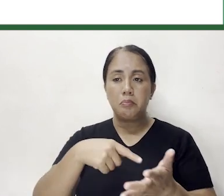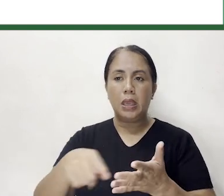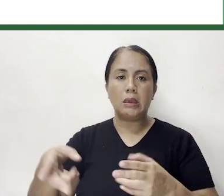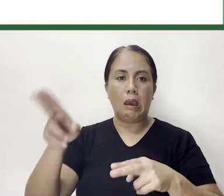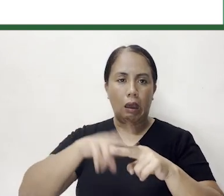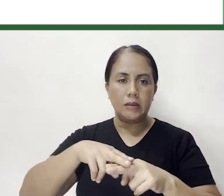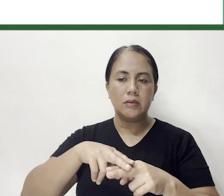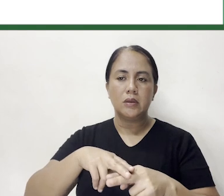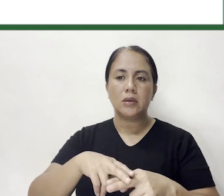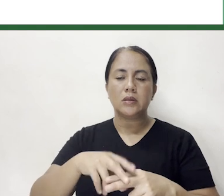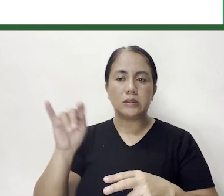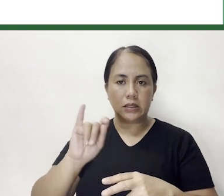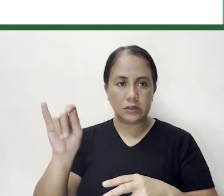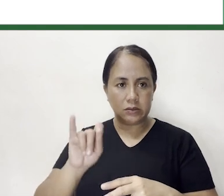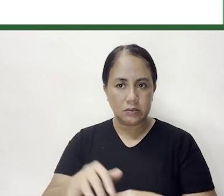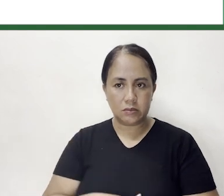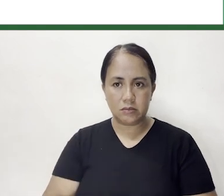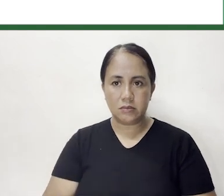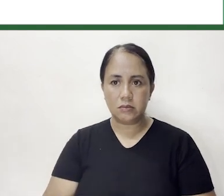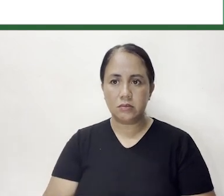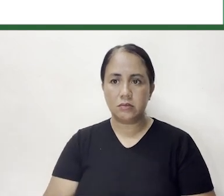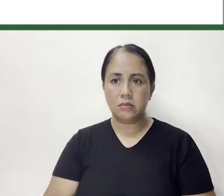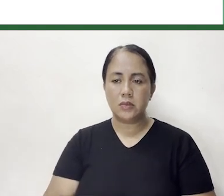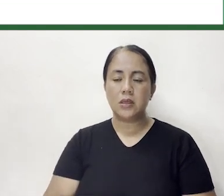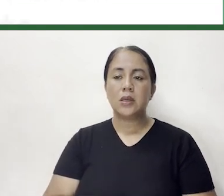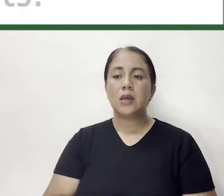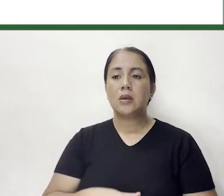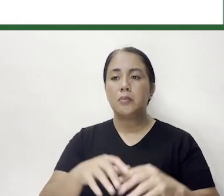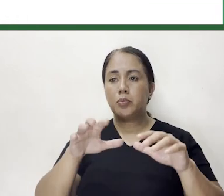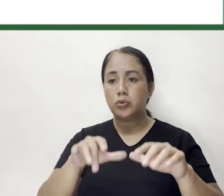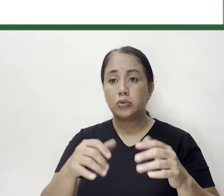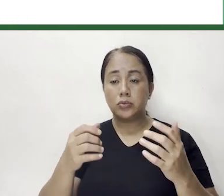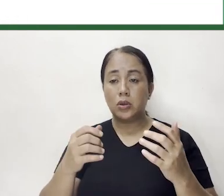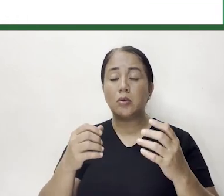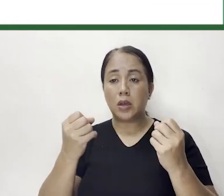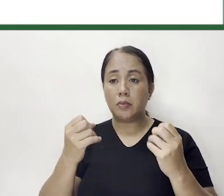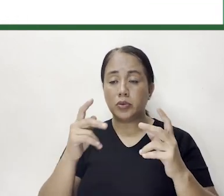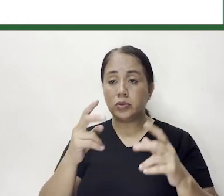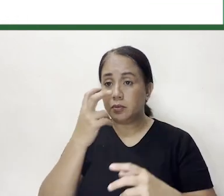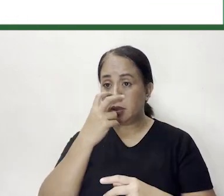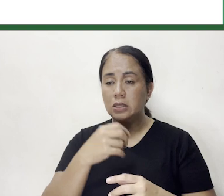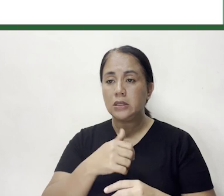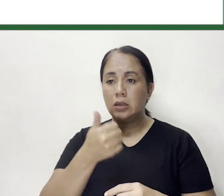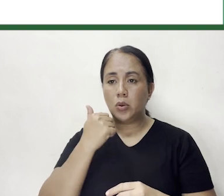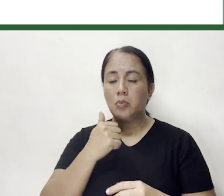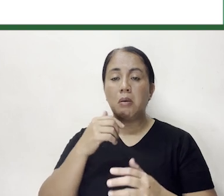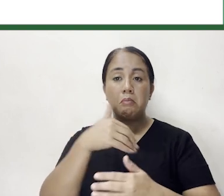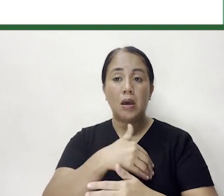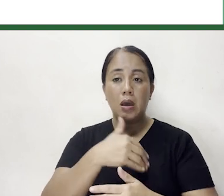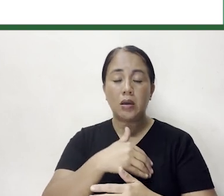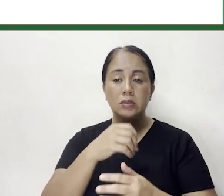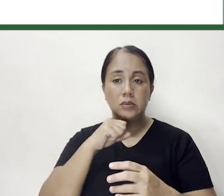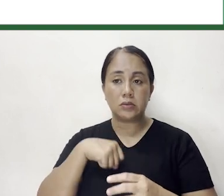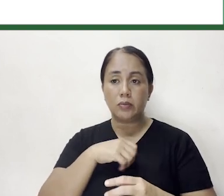being charged with higher fare by a taxi driver. Many persons who are blind are denied